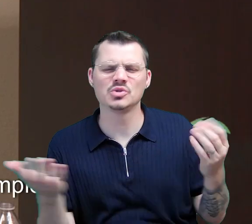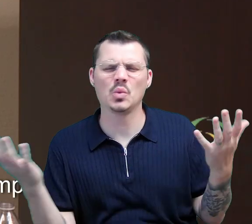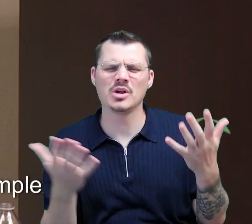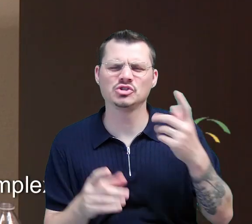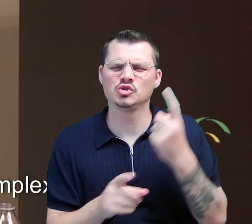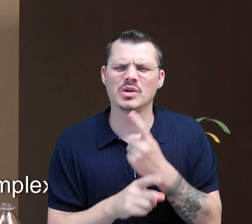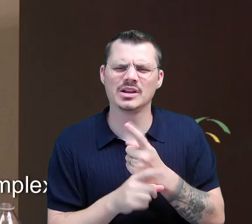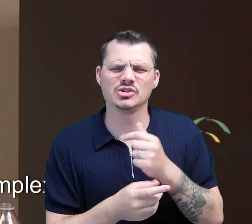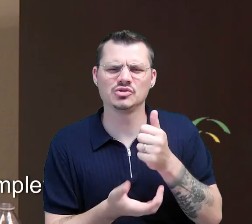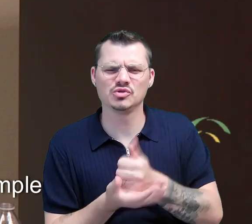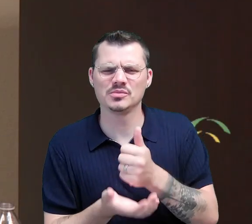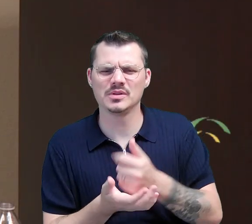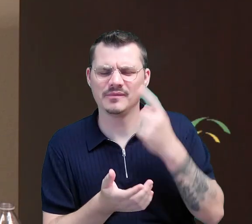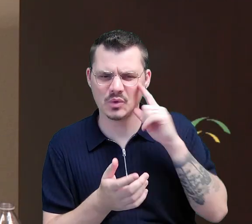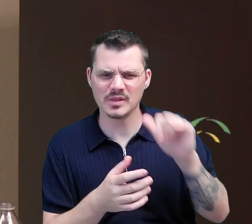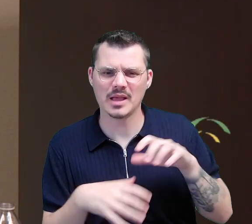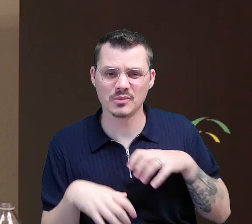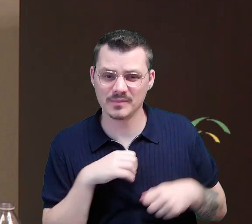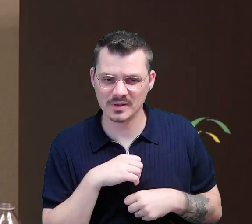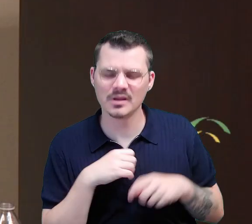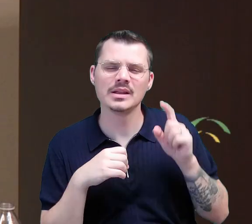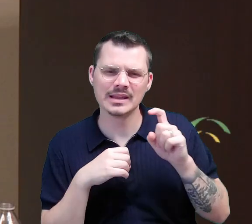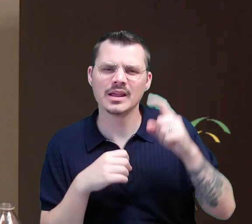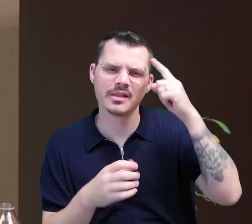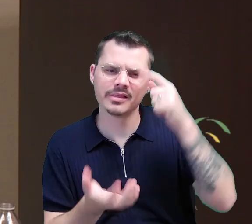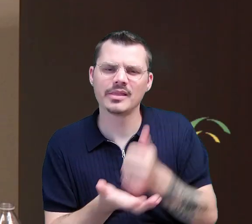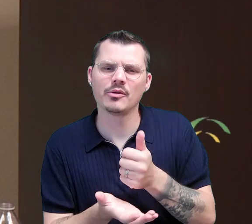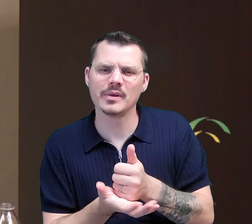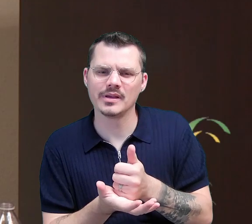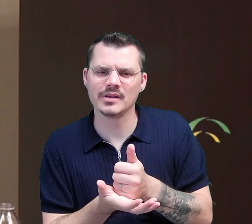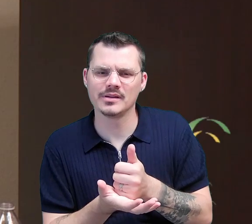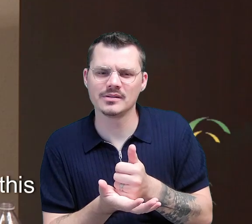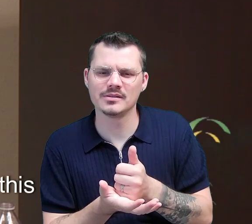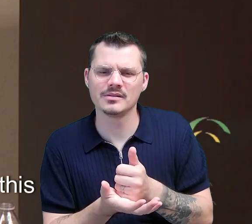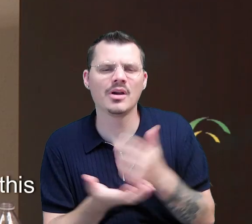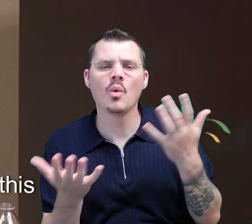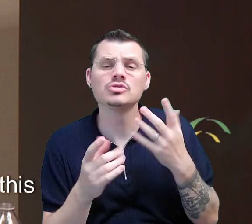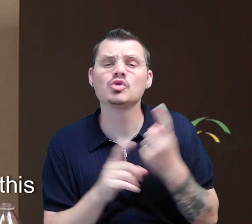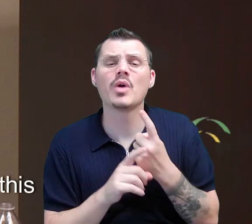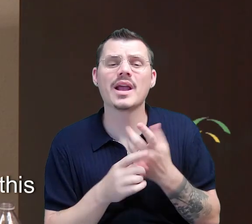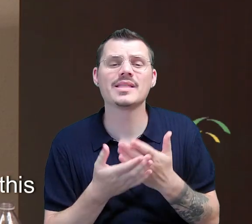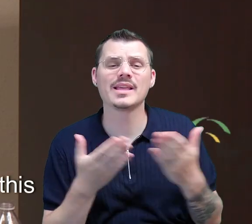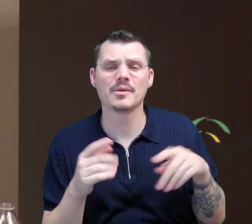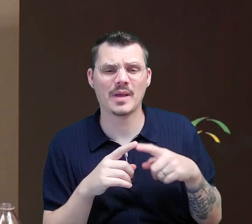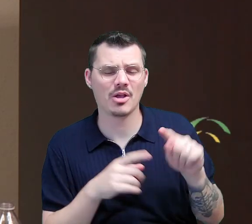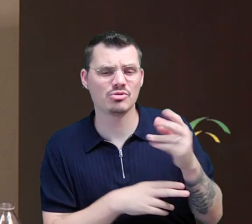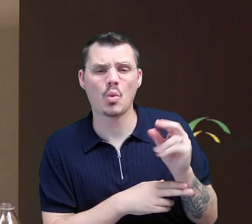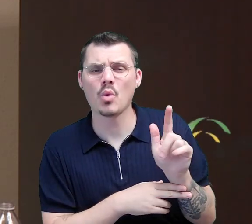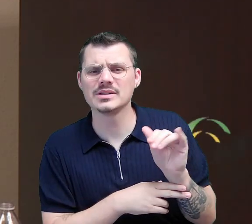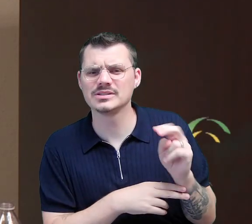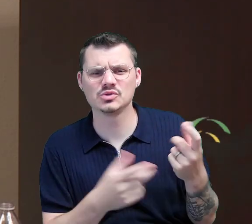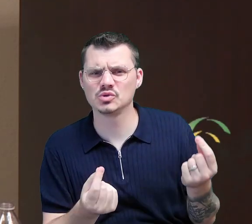So what's the correct treatment for complex bereavement? Psychotherapy. What's the correct thing to do about this